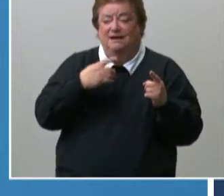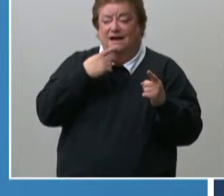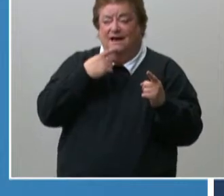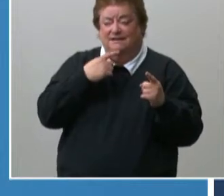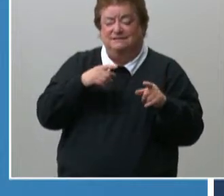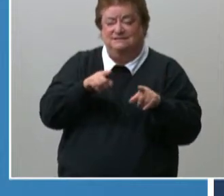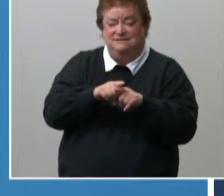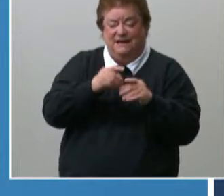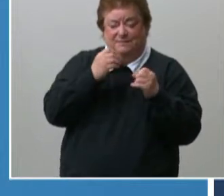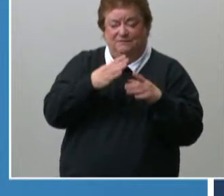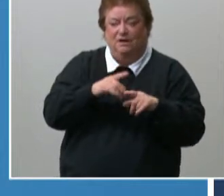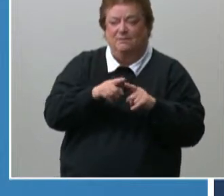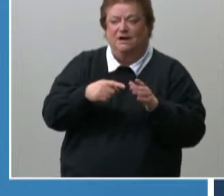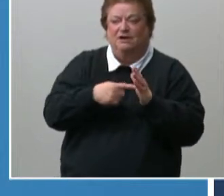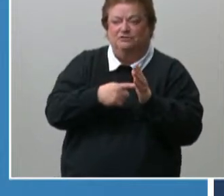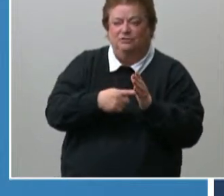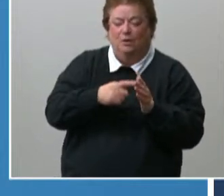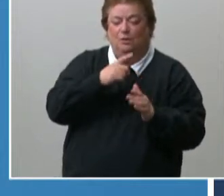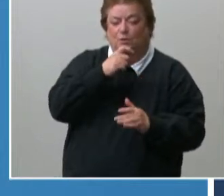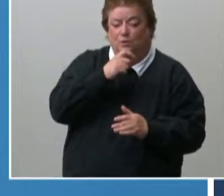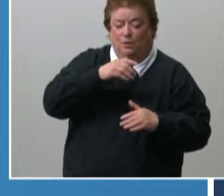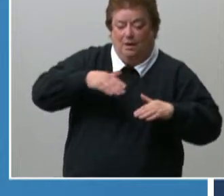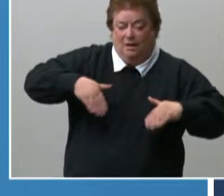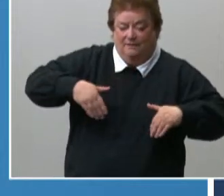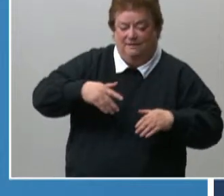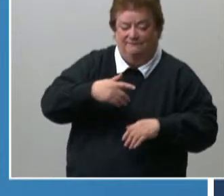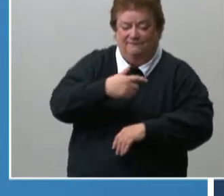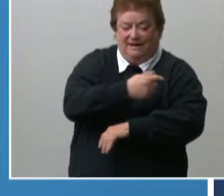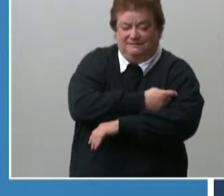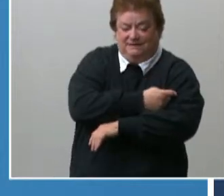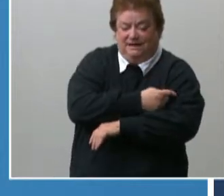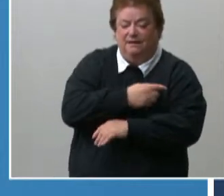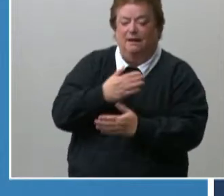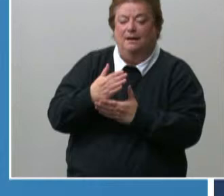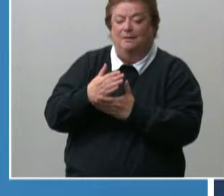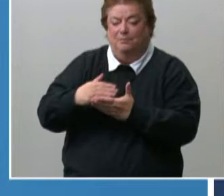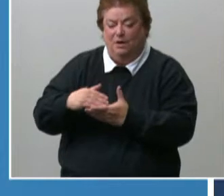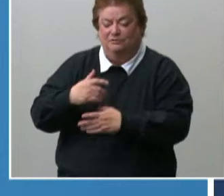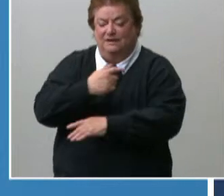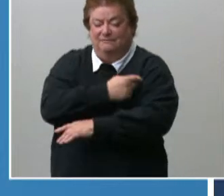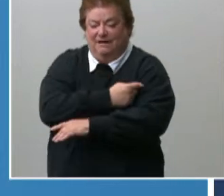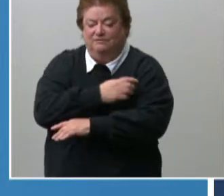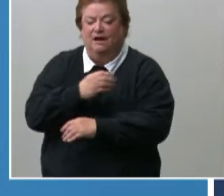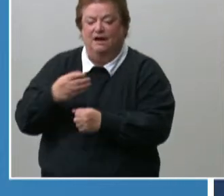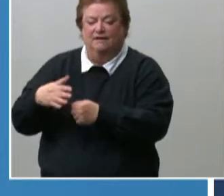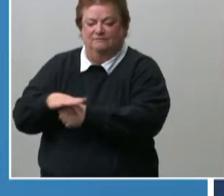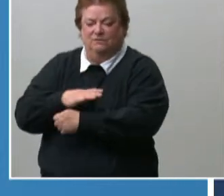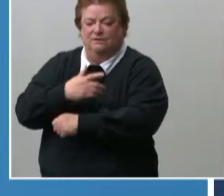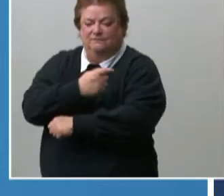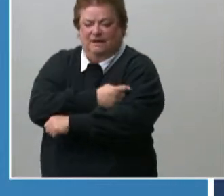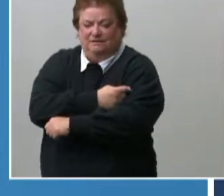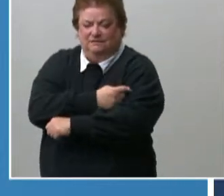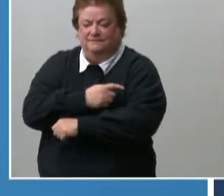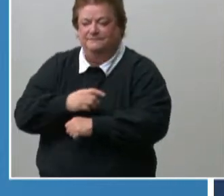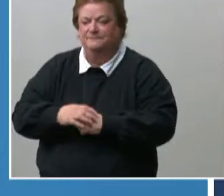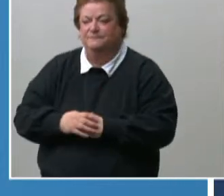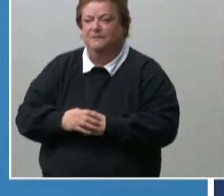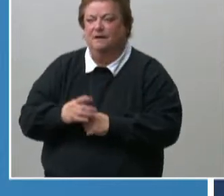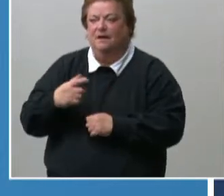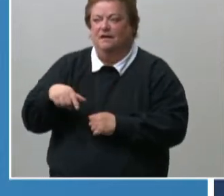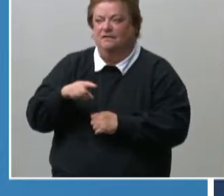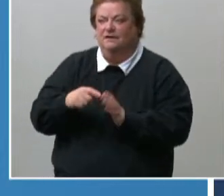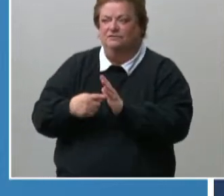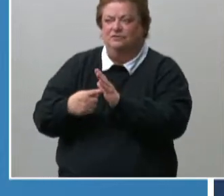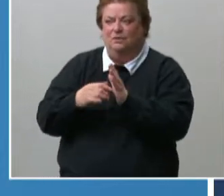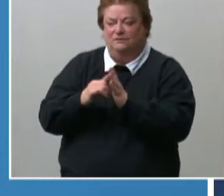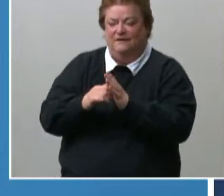tab, but shows the number of individuals who are unvaccinated, partially vaccinated, fully vaccinated, or boosted. This chart